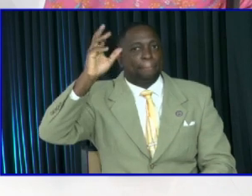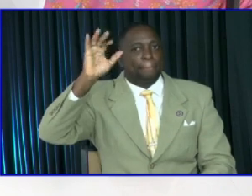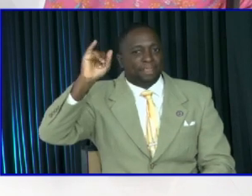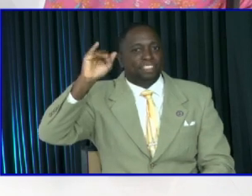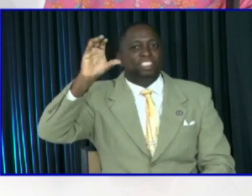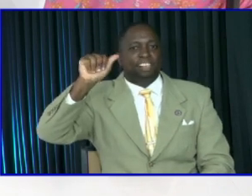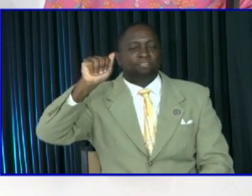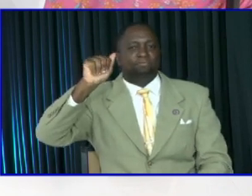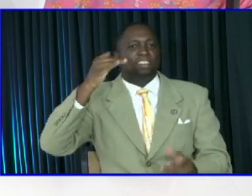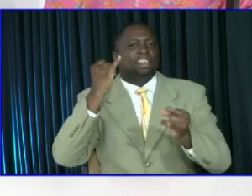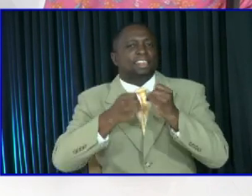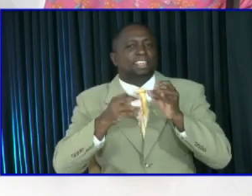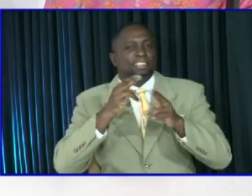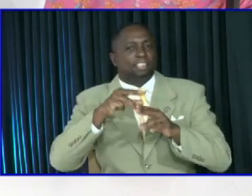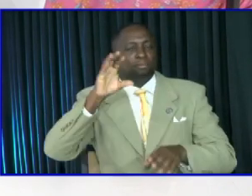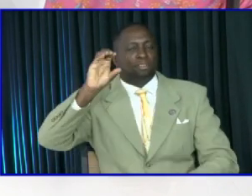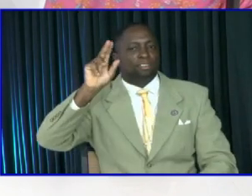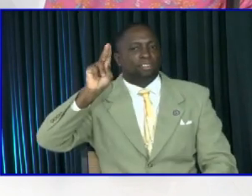Welcome to Let's Talk About Him.